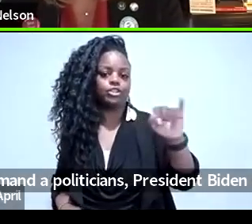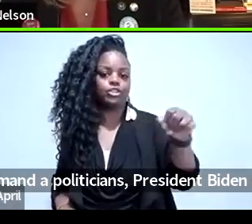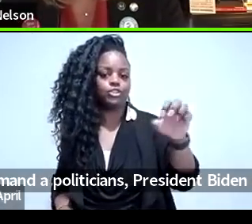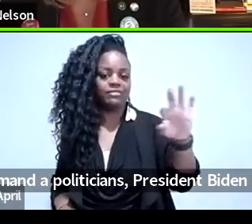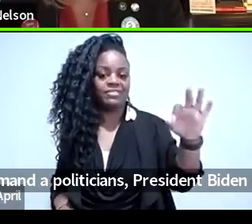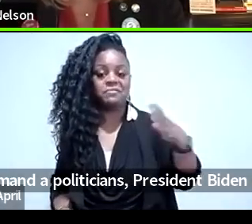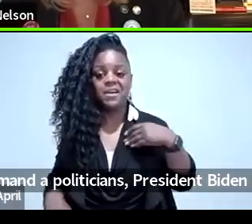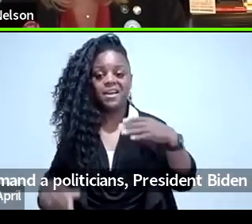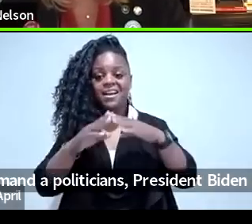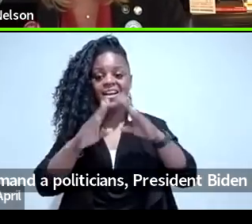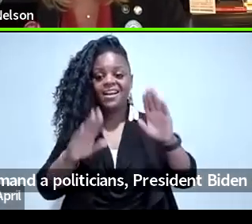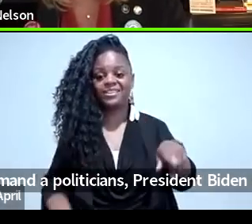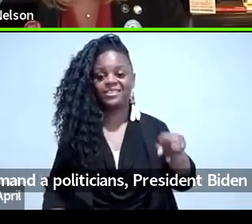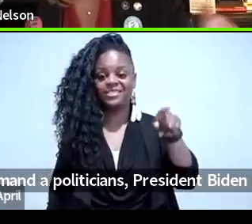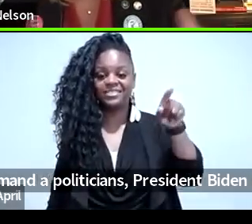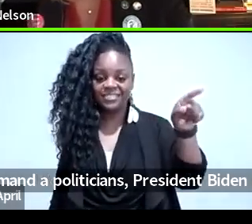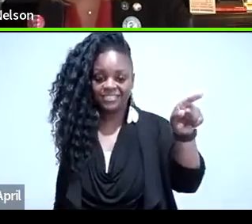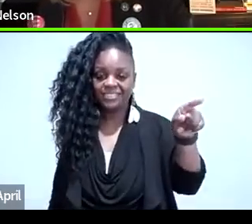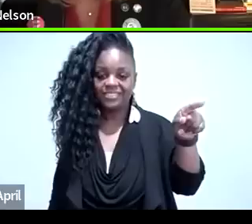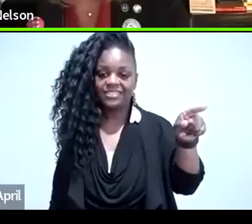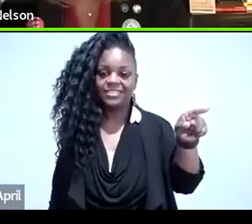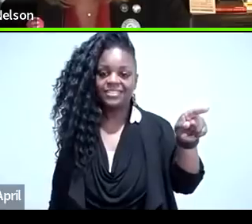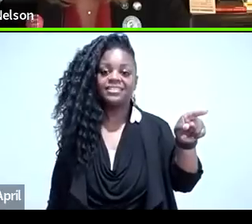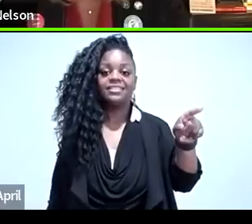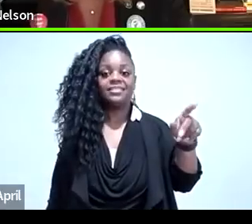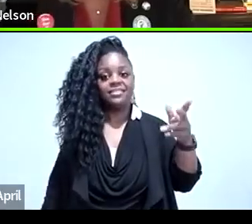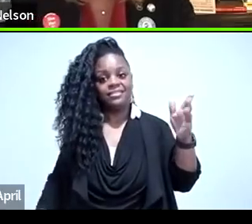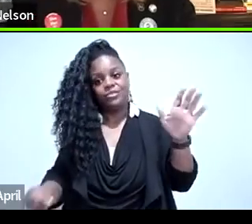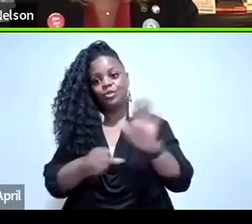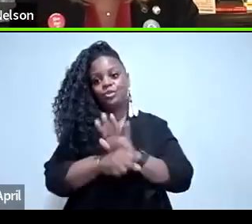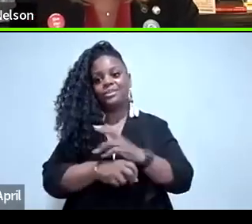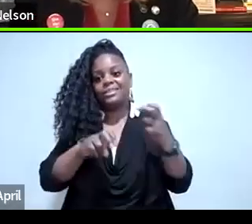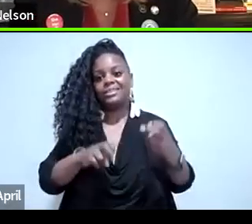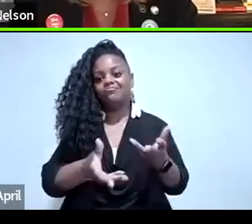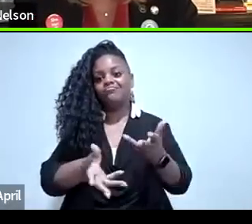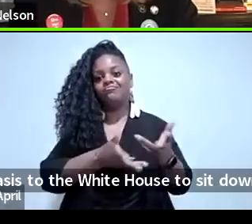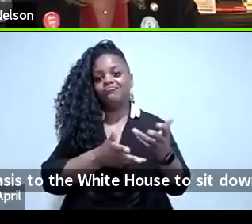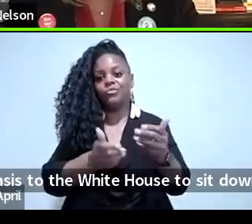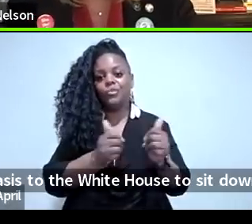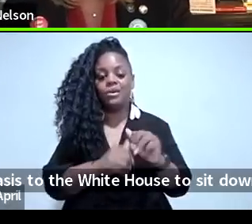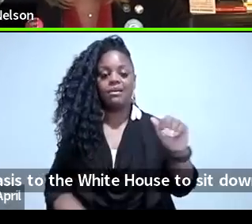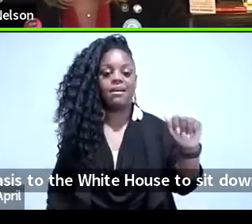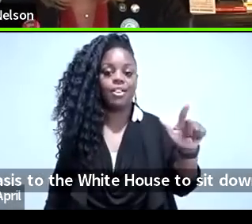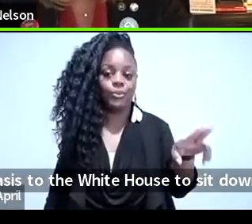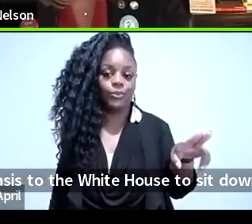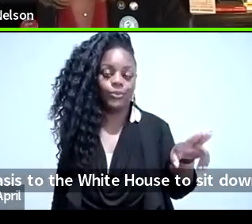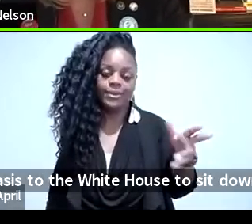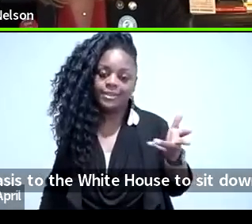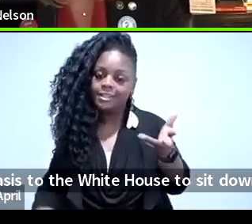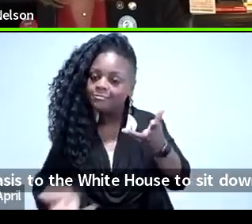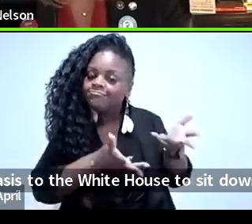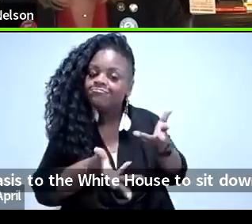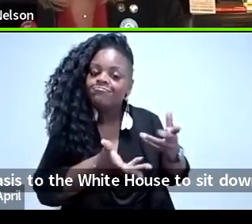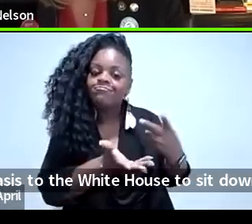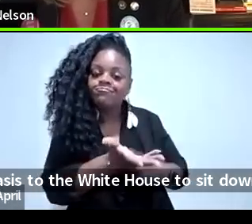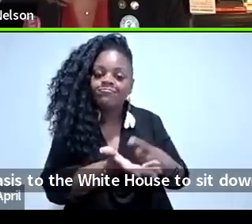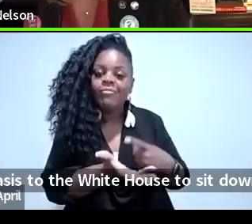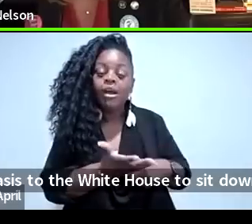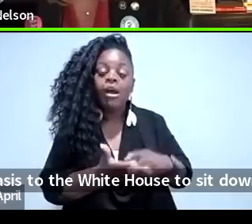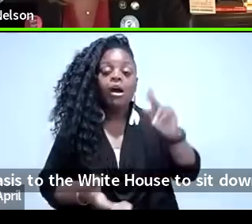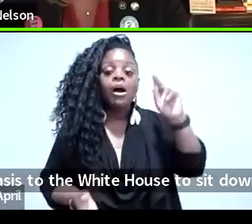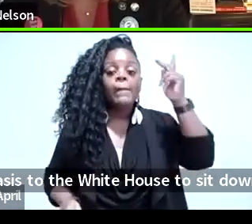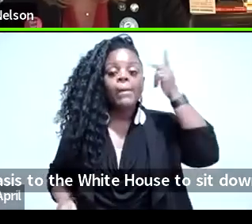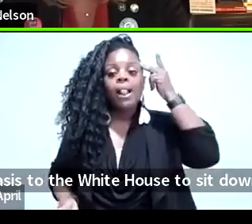our politicians to support the idea of collective bargaining. That's not about taking a side. That's about supporting the idea of